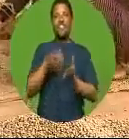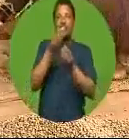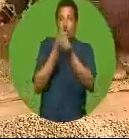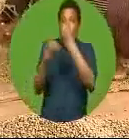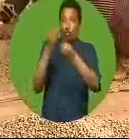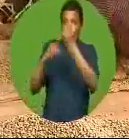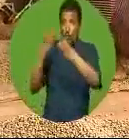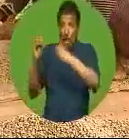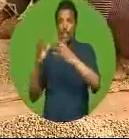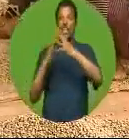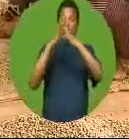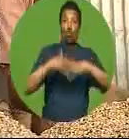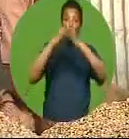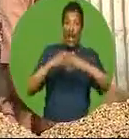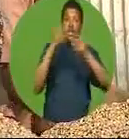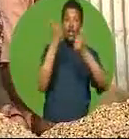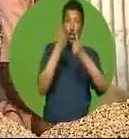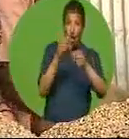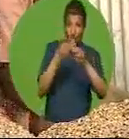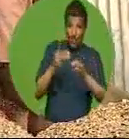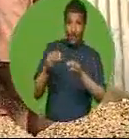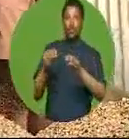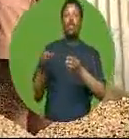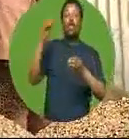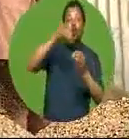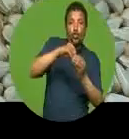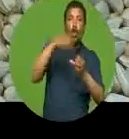Cash and industrial crops include coffee,